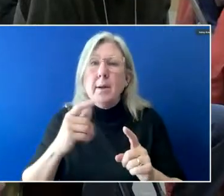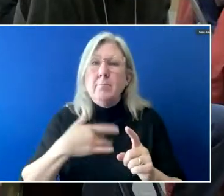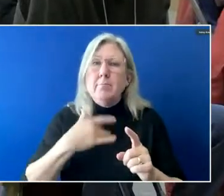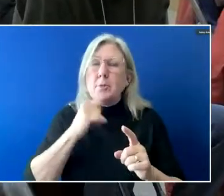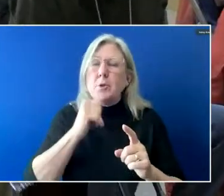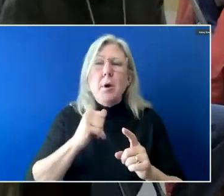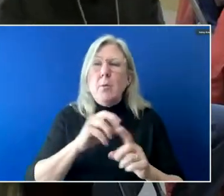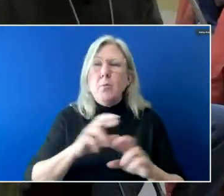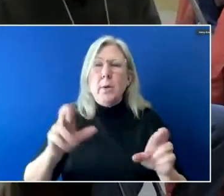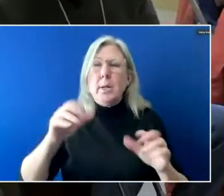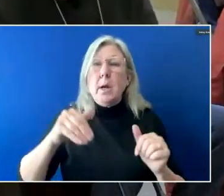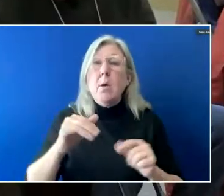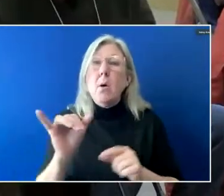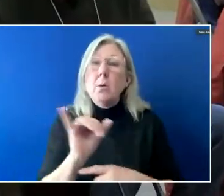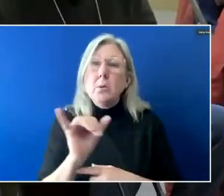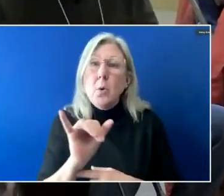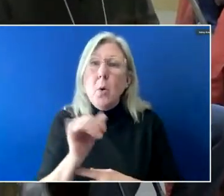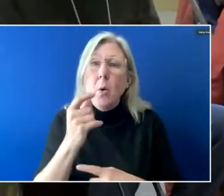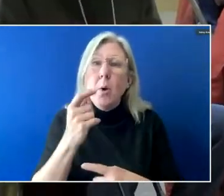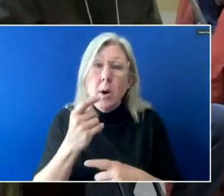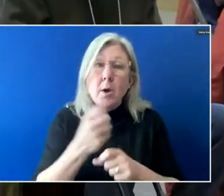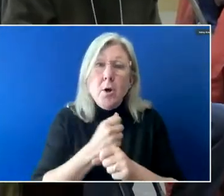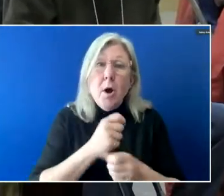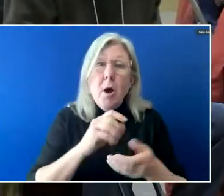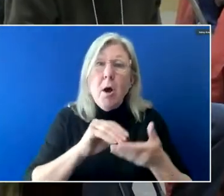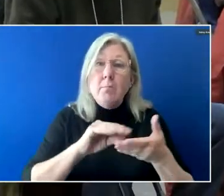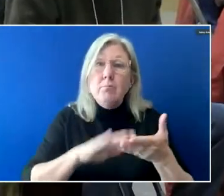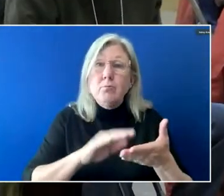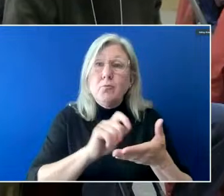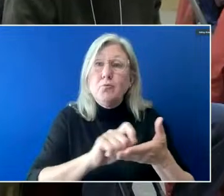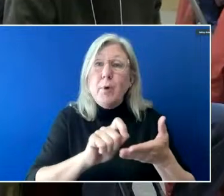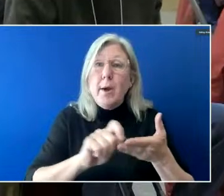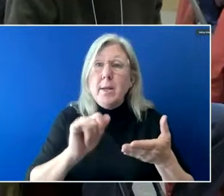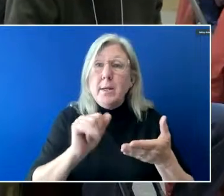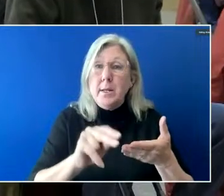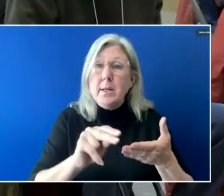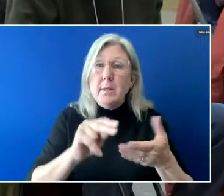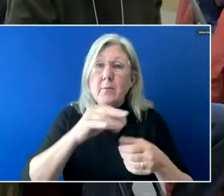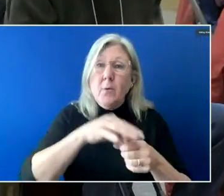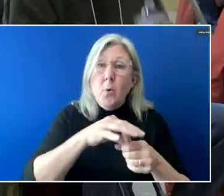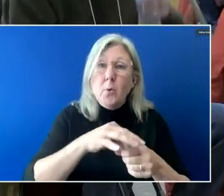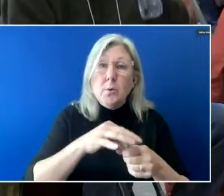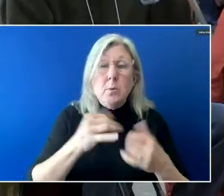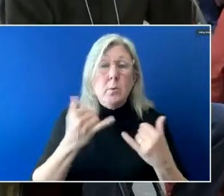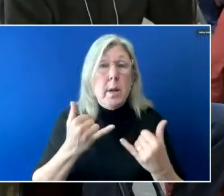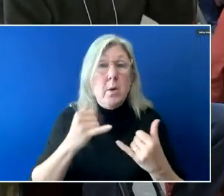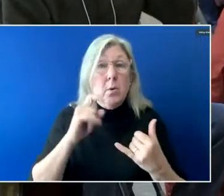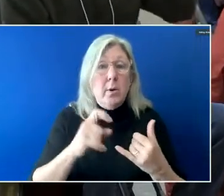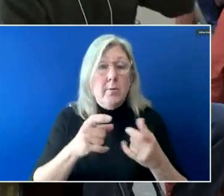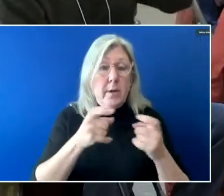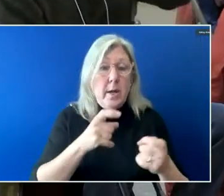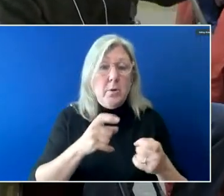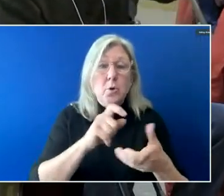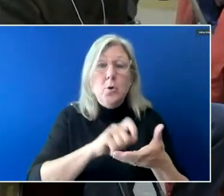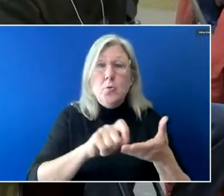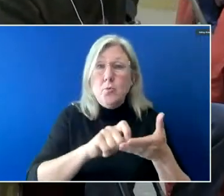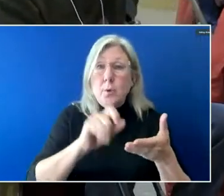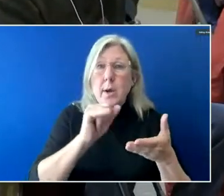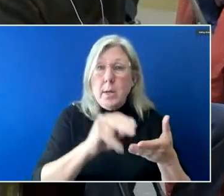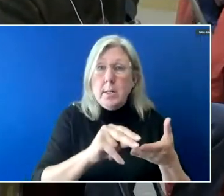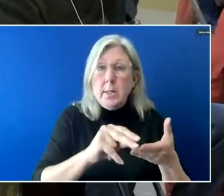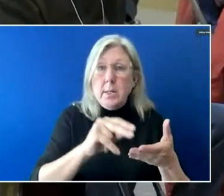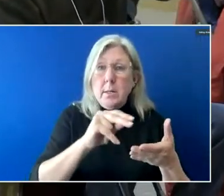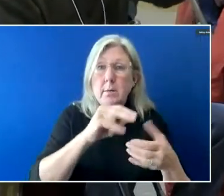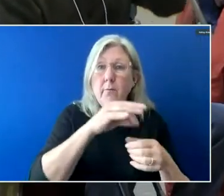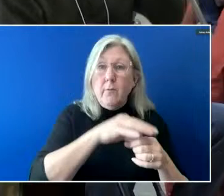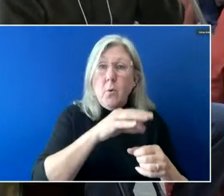rins and as it is right now you've got to handle the rins and even if there's not much chance that they're